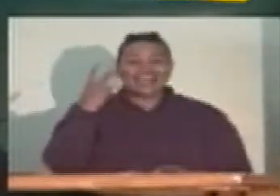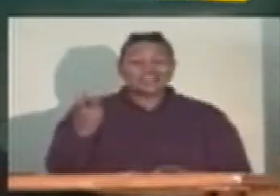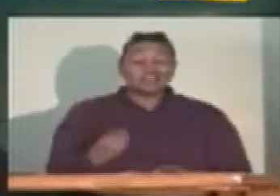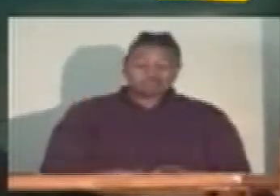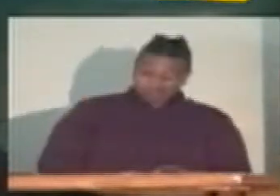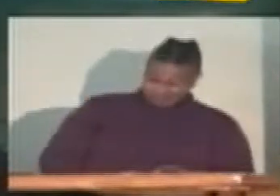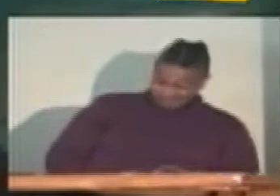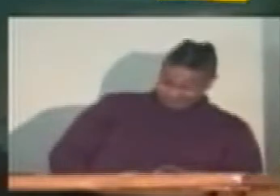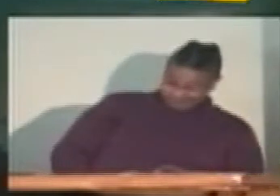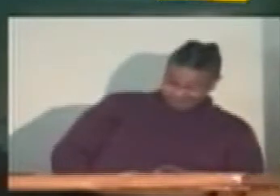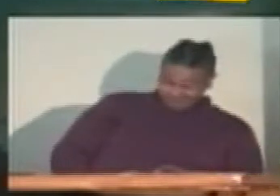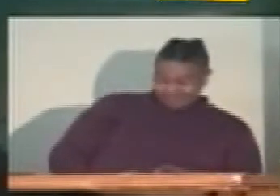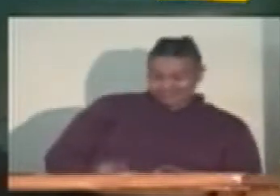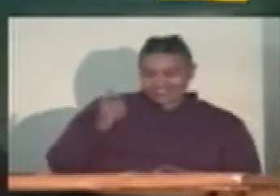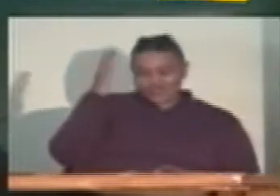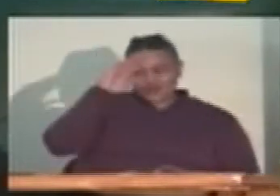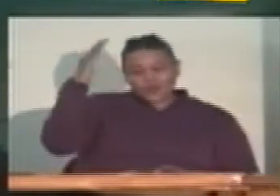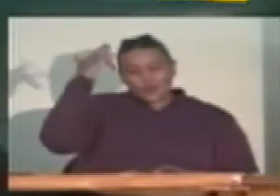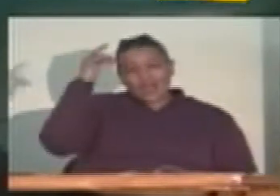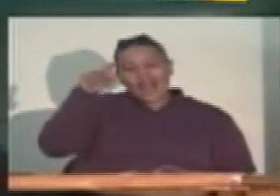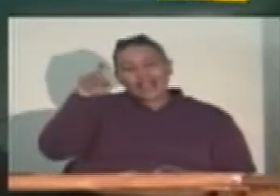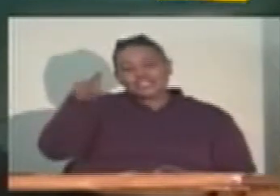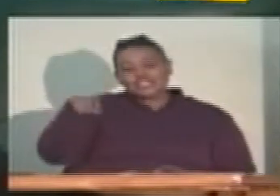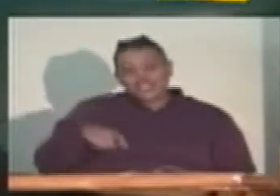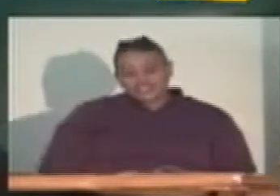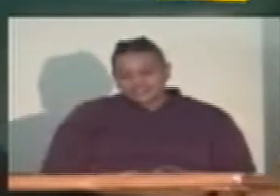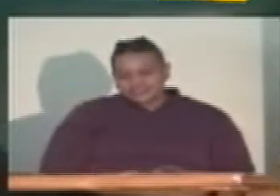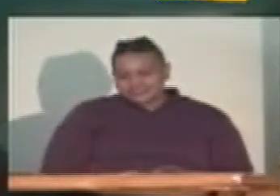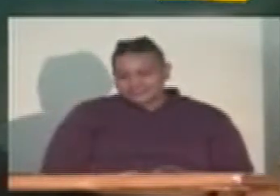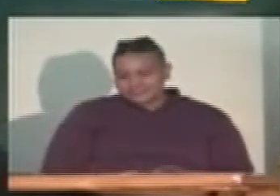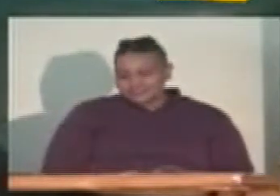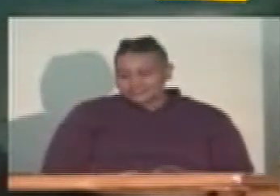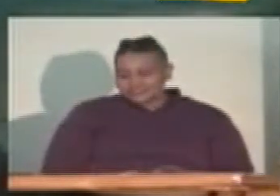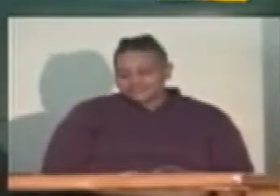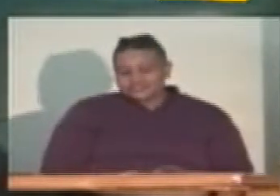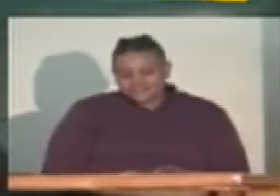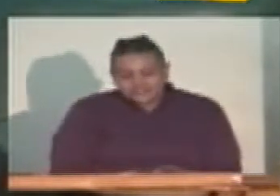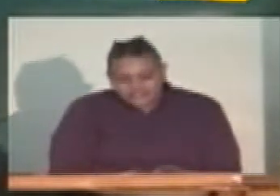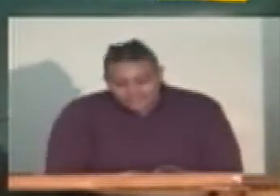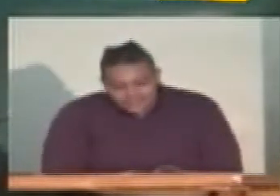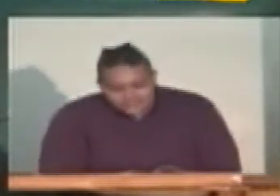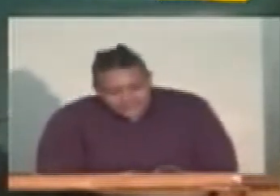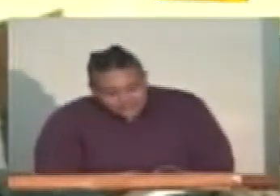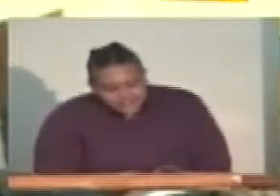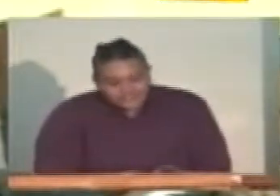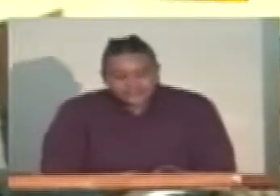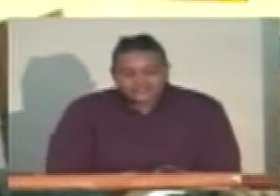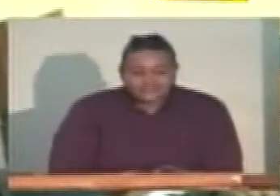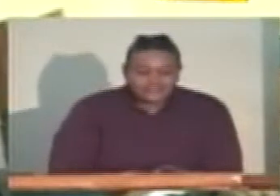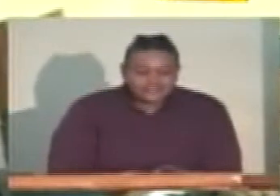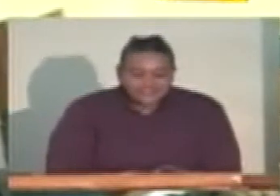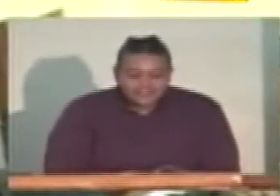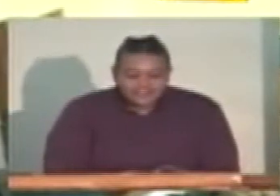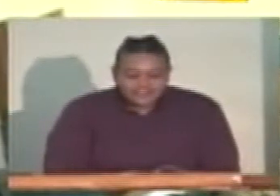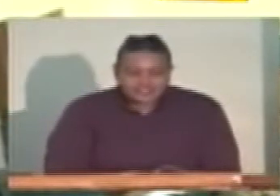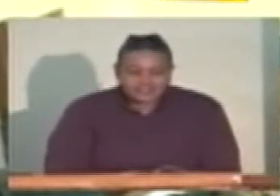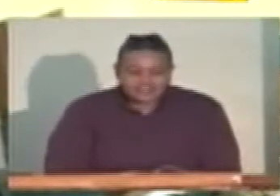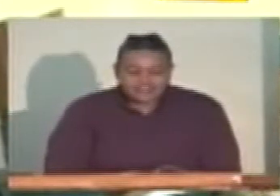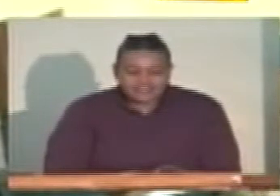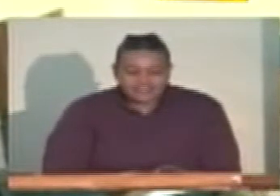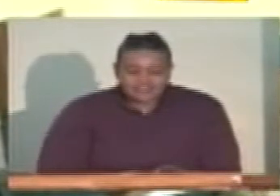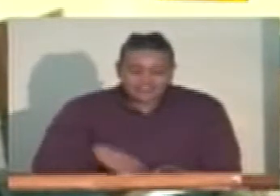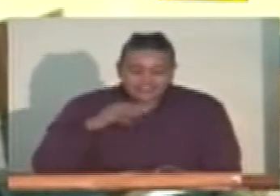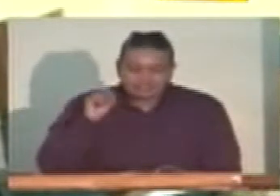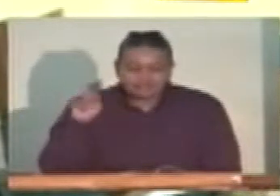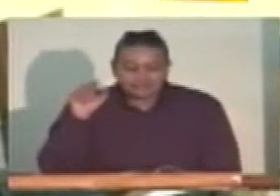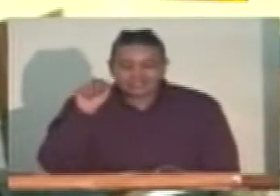over here. I don't know why it is necessary. And Mr. Samuda, an